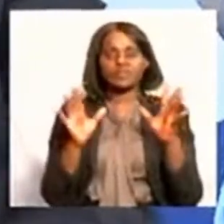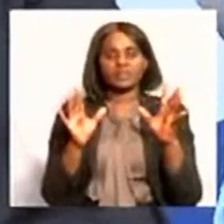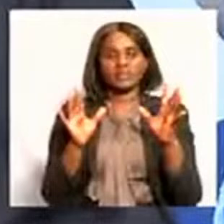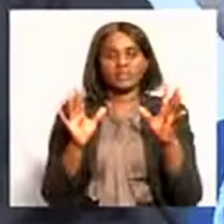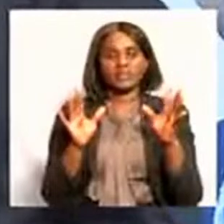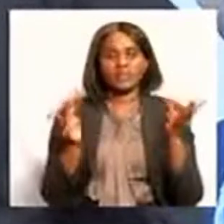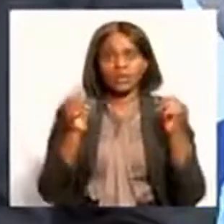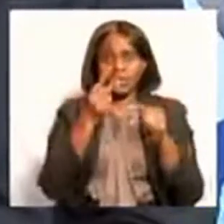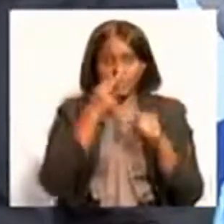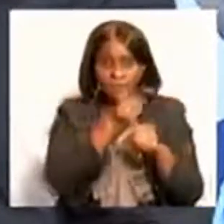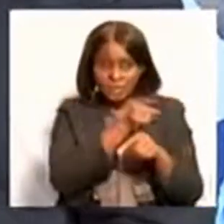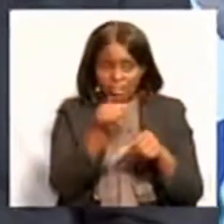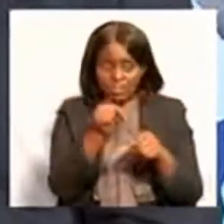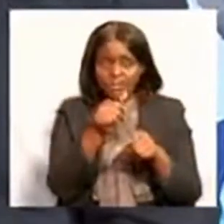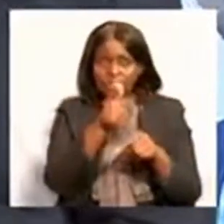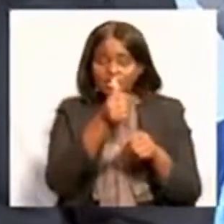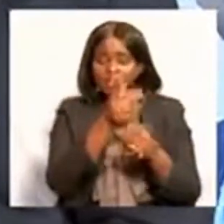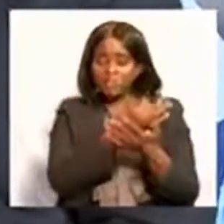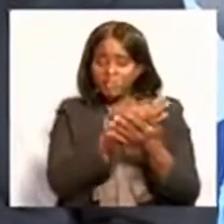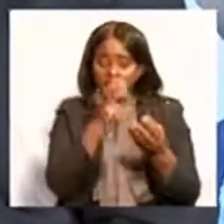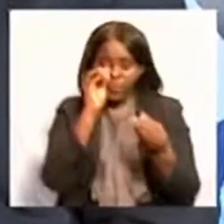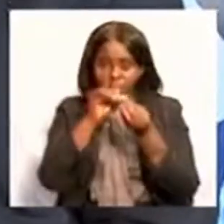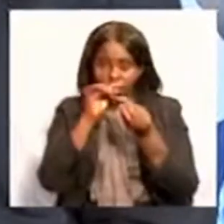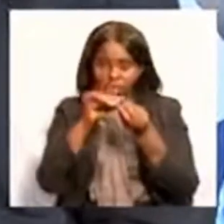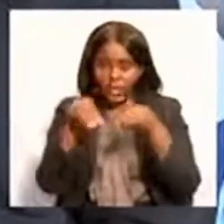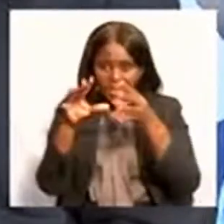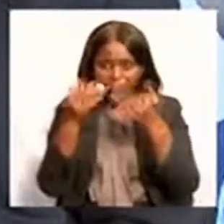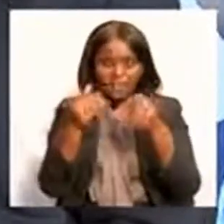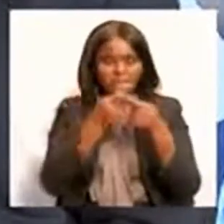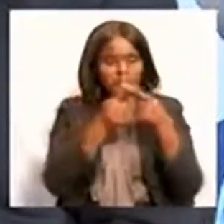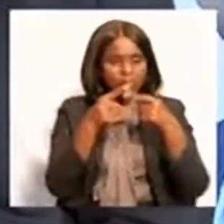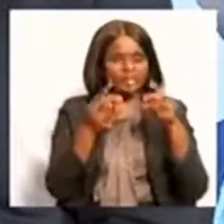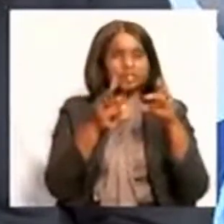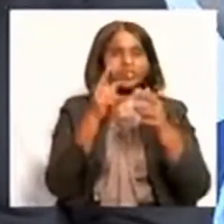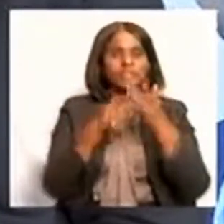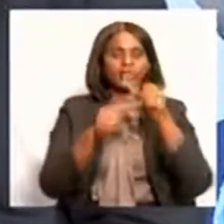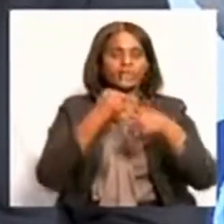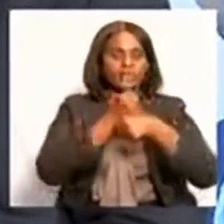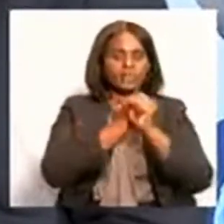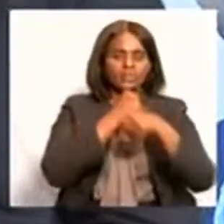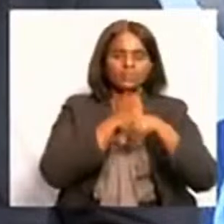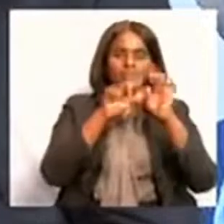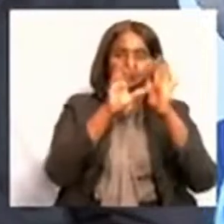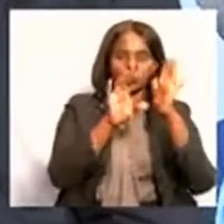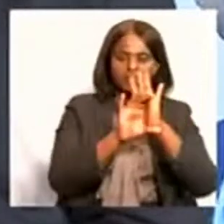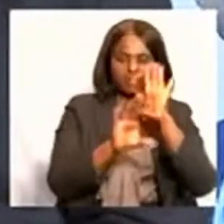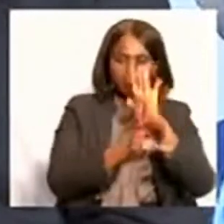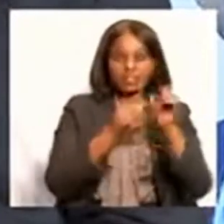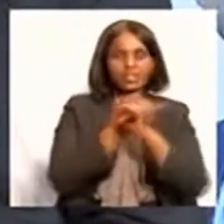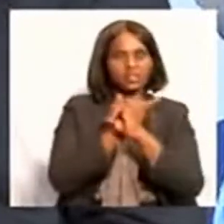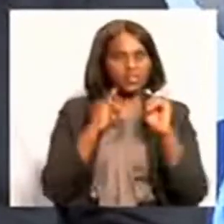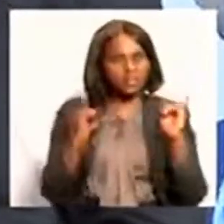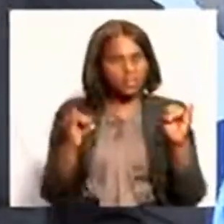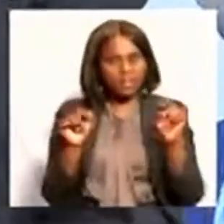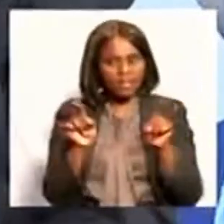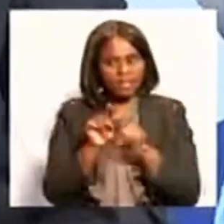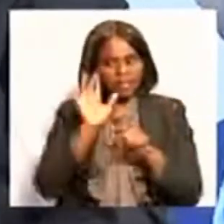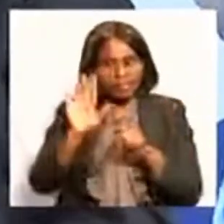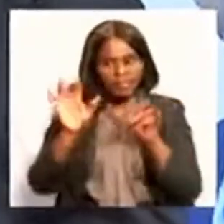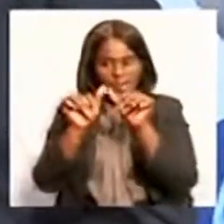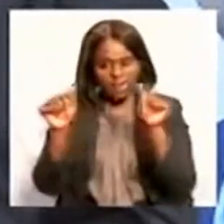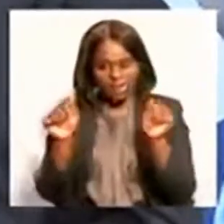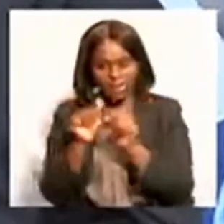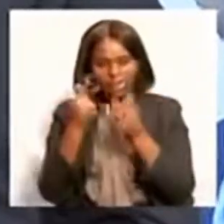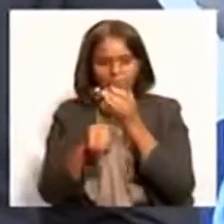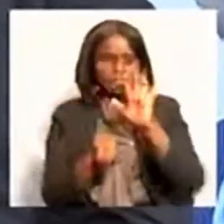But when we look at INTOSAI, they further now provide different criteria that constitute independence. And one of the areas that